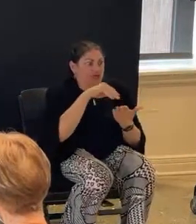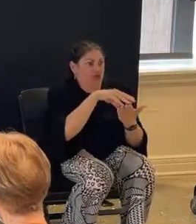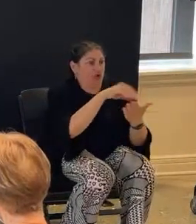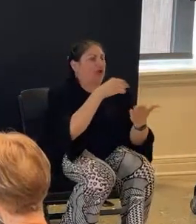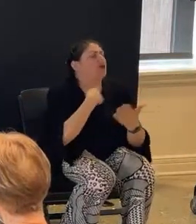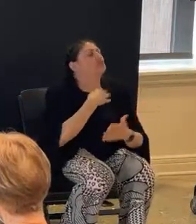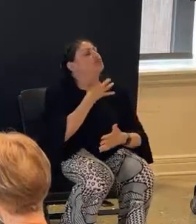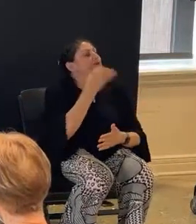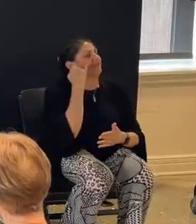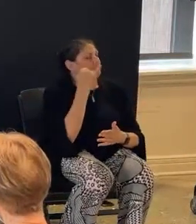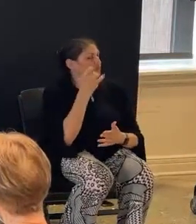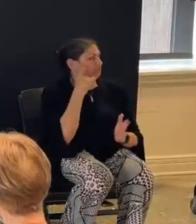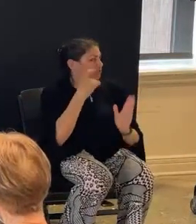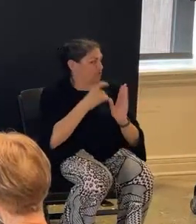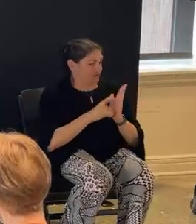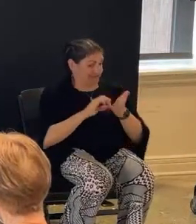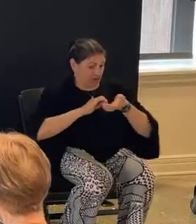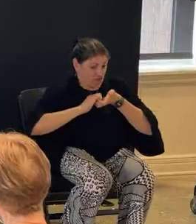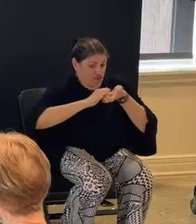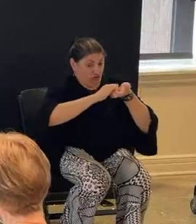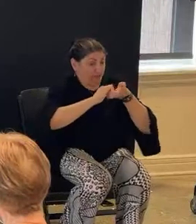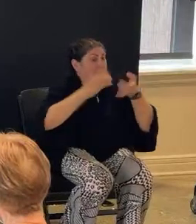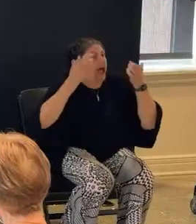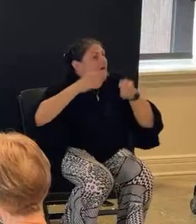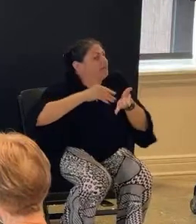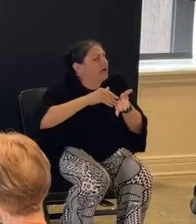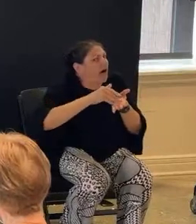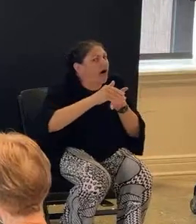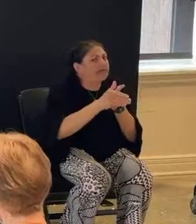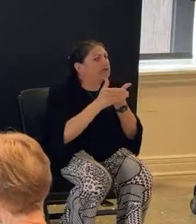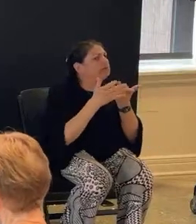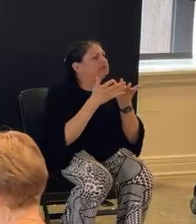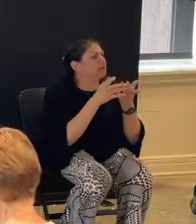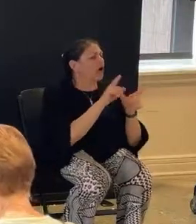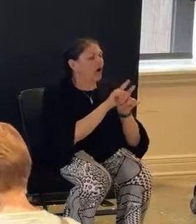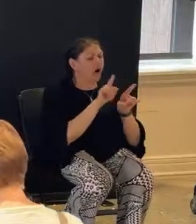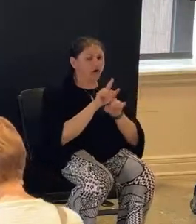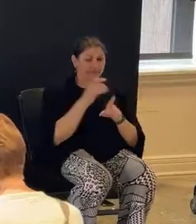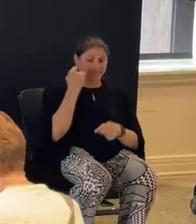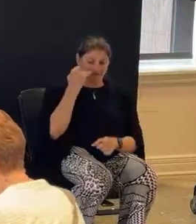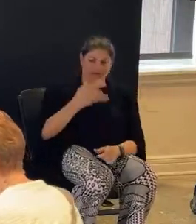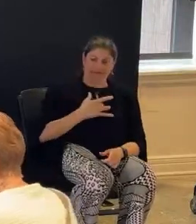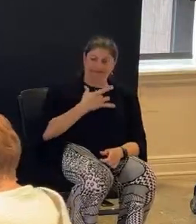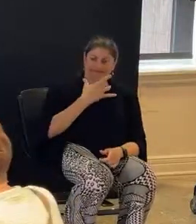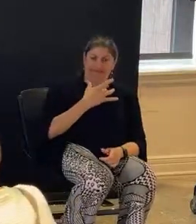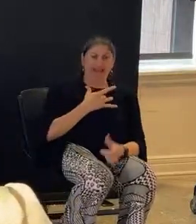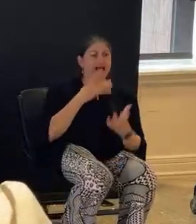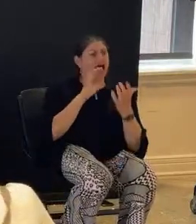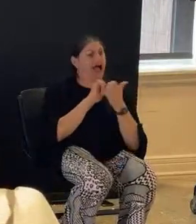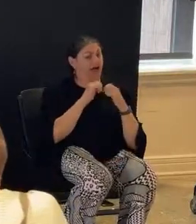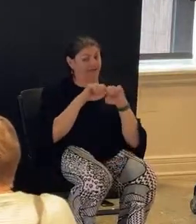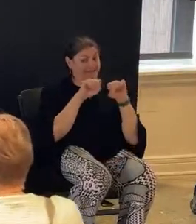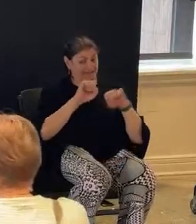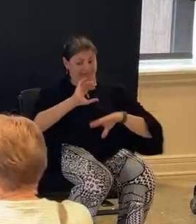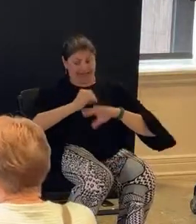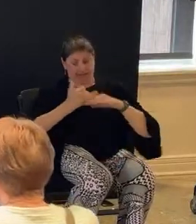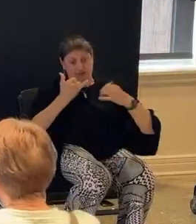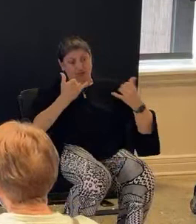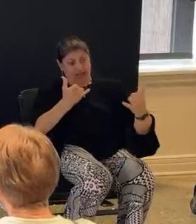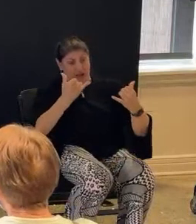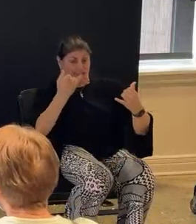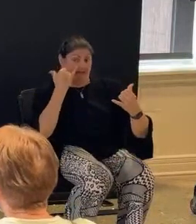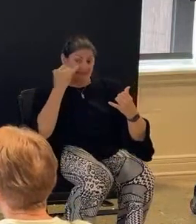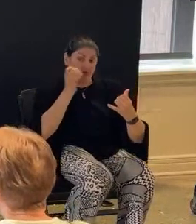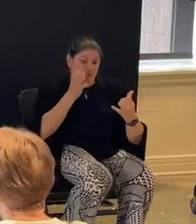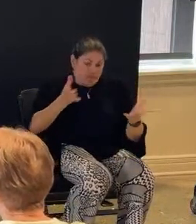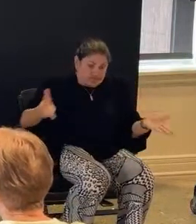seen that cooperation a lot, and if you feel that, you know, the way that science, like the system is set up at currently, if that encourages